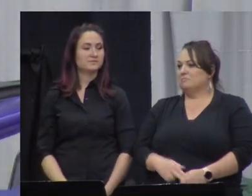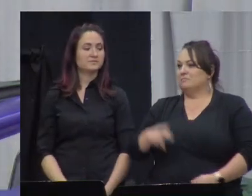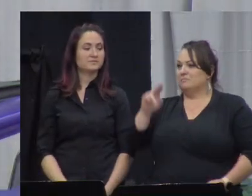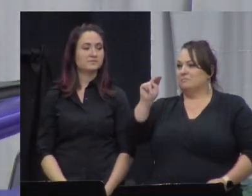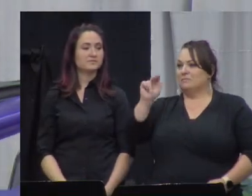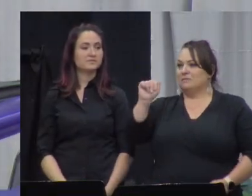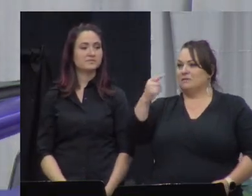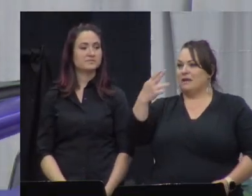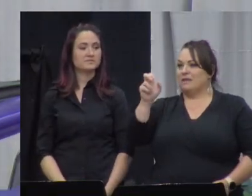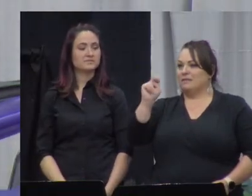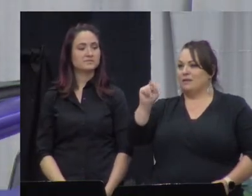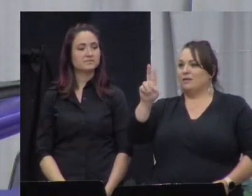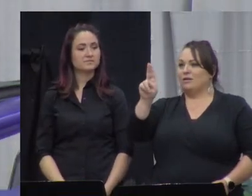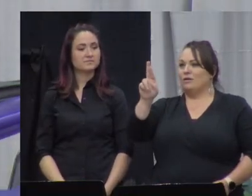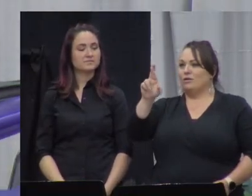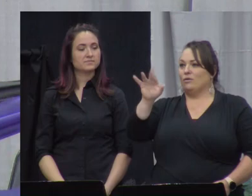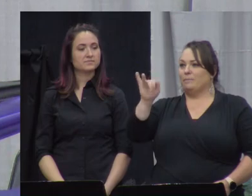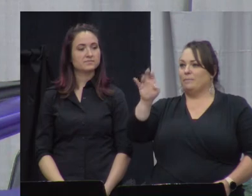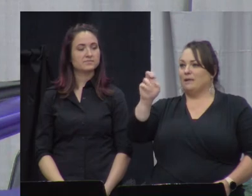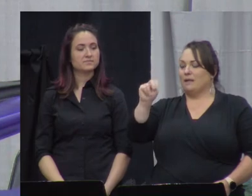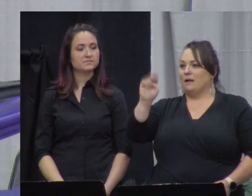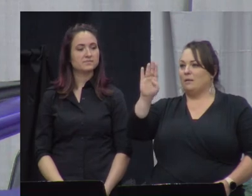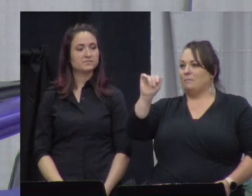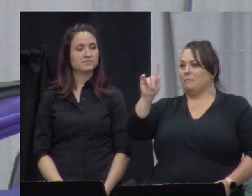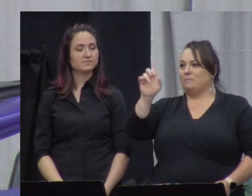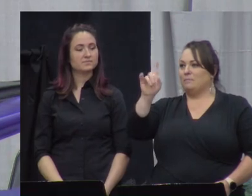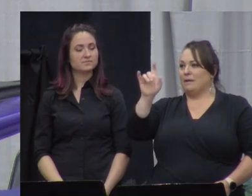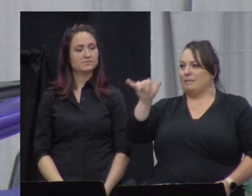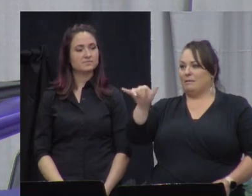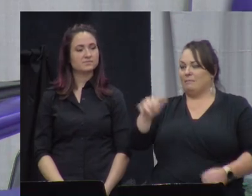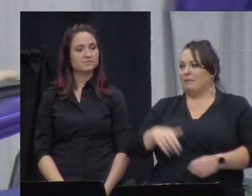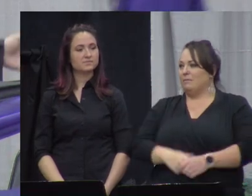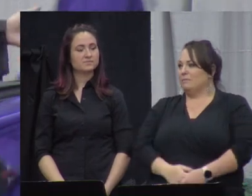Nathan Urbina Beatty.